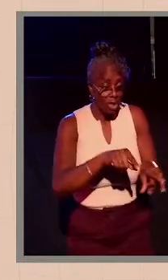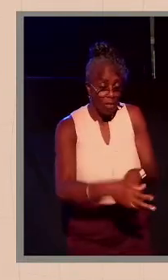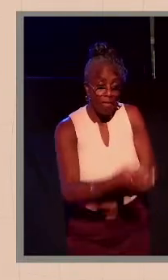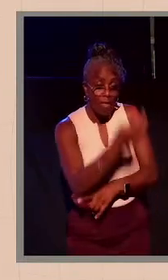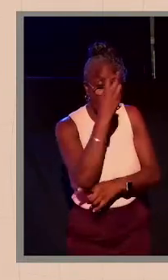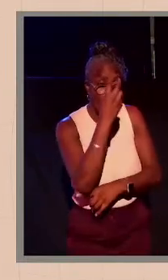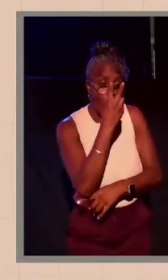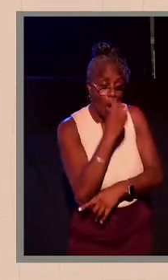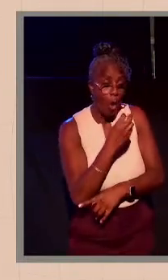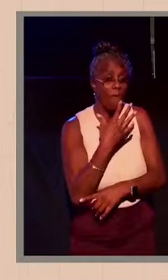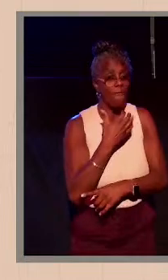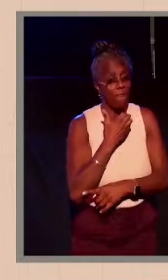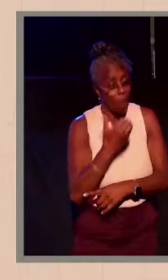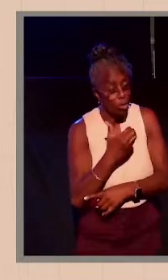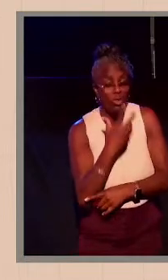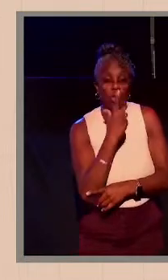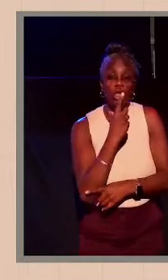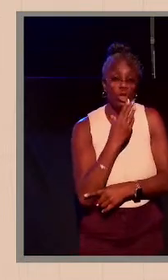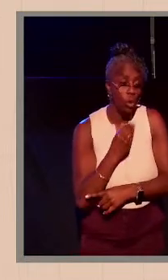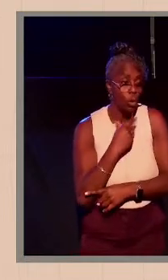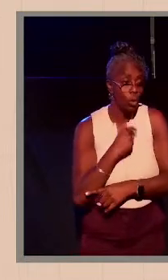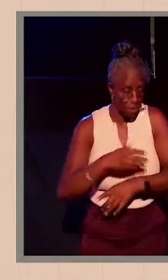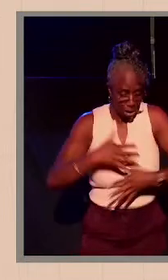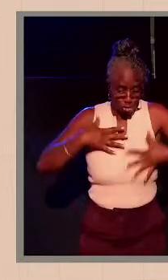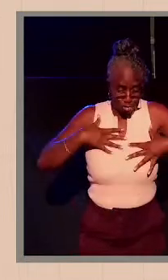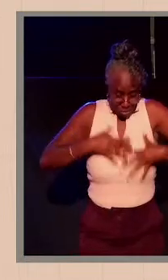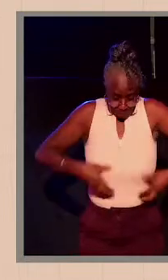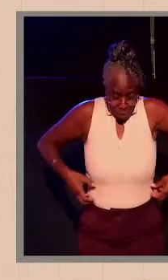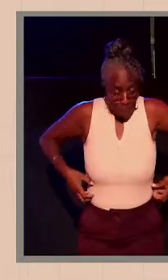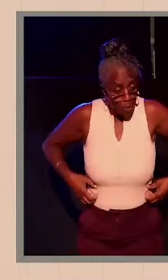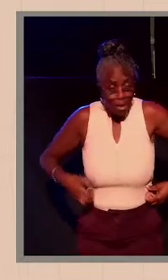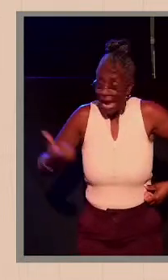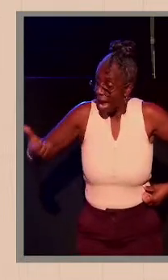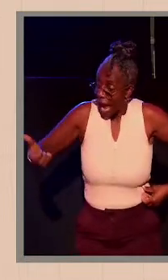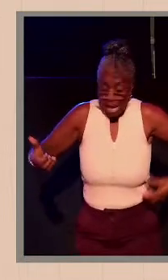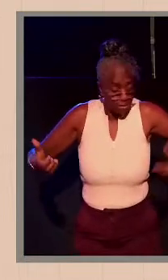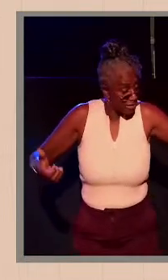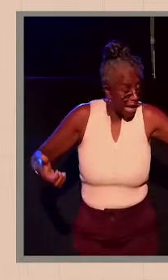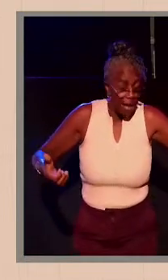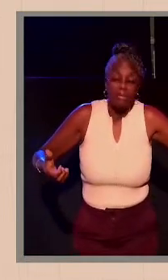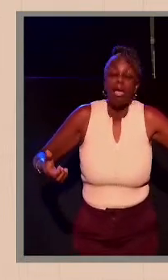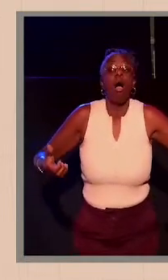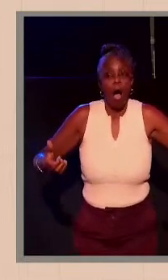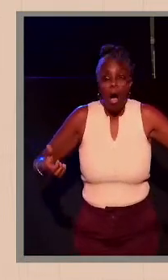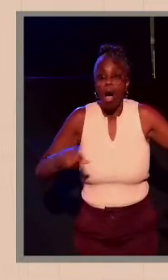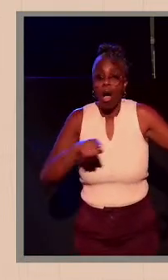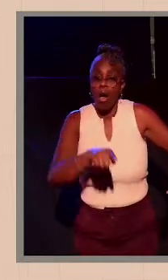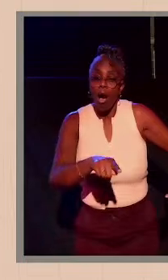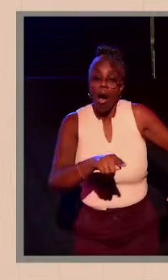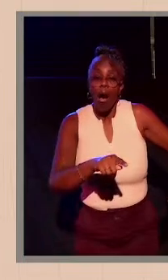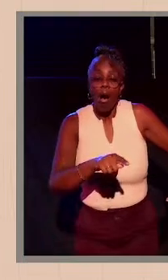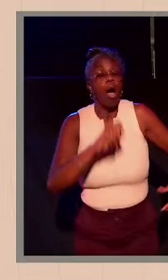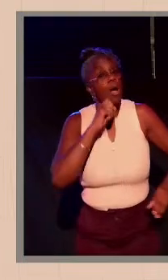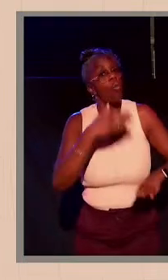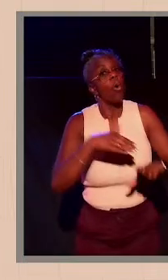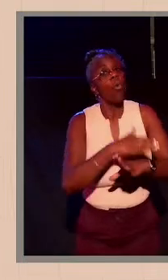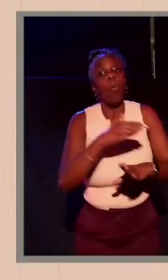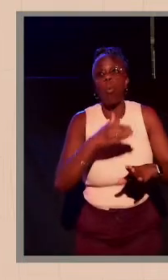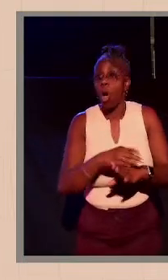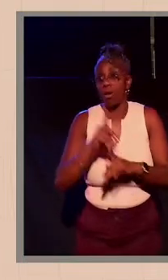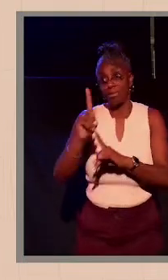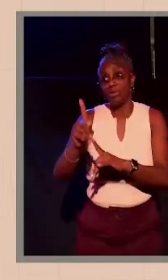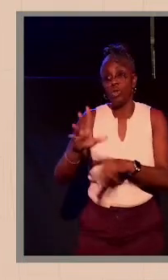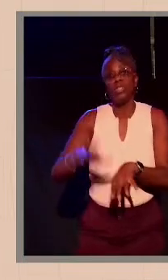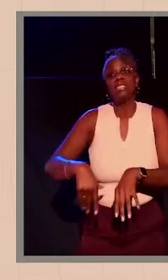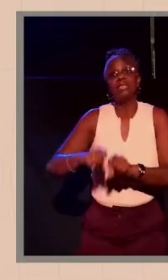your body, move them around in your hand, and you can have obviously multiple of those. So that's what I would always suggest people do start